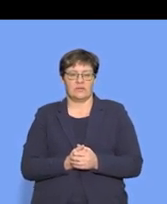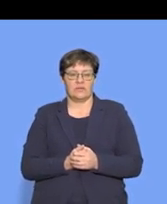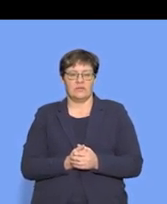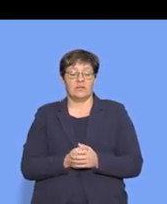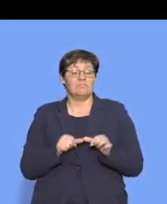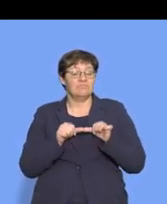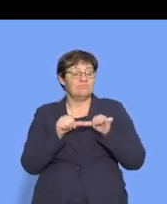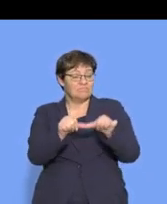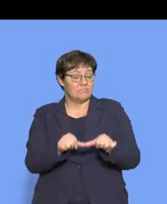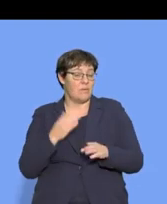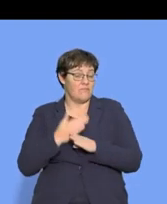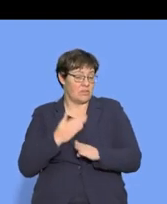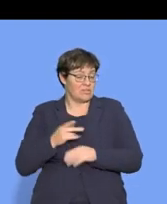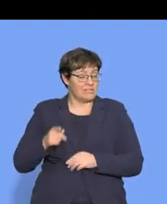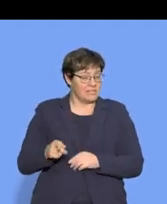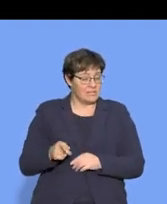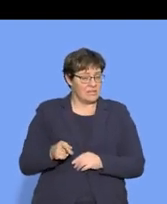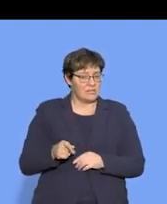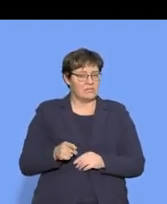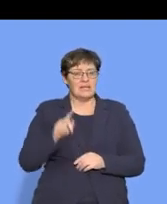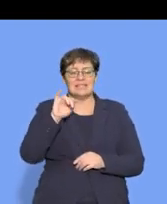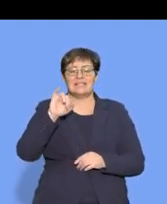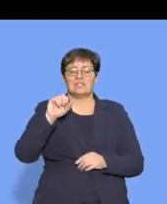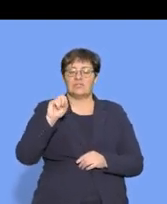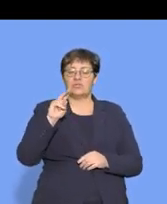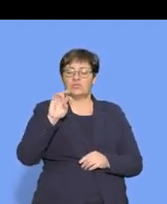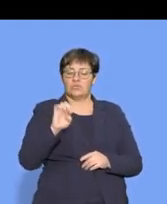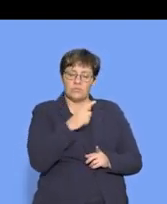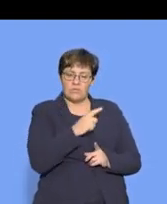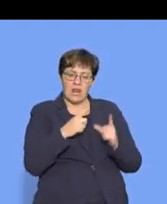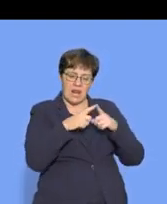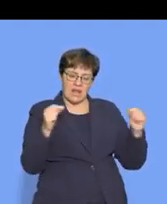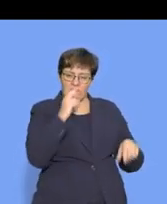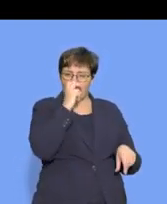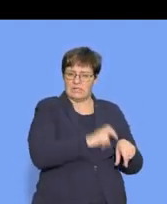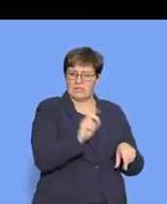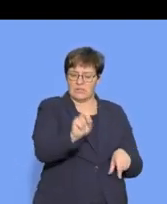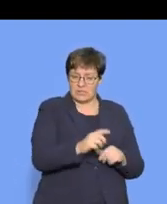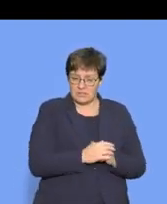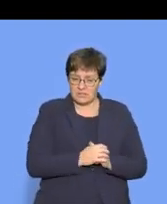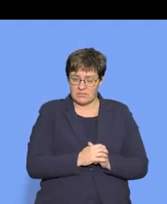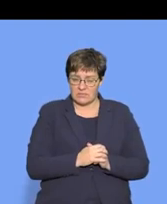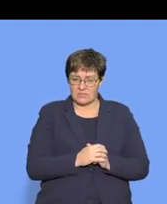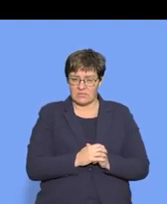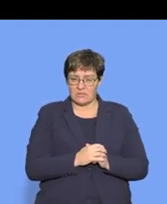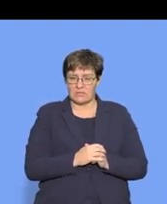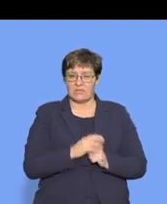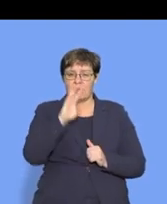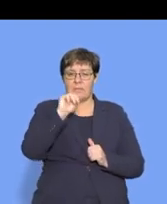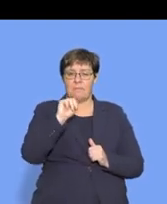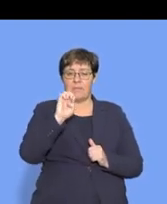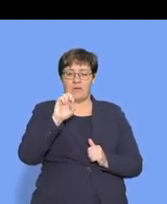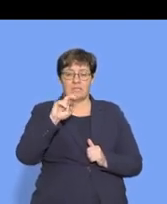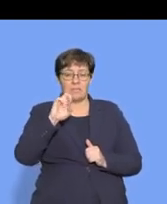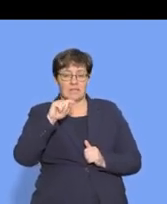To be able to carry out these functions, which tissues will a leaf need?